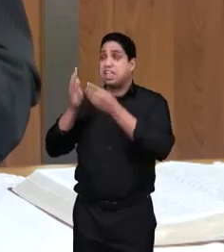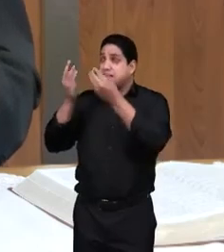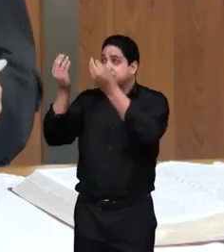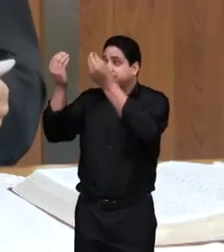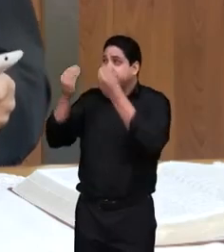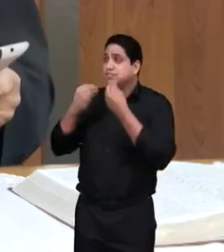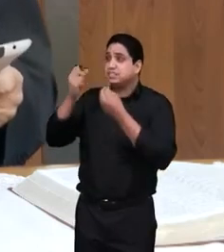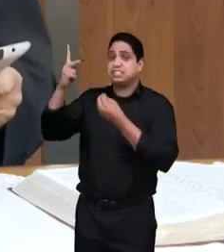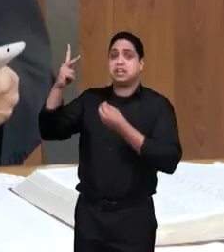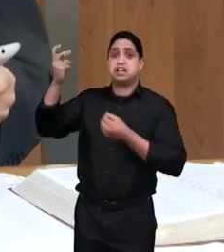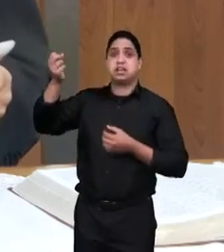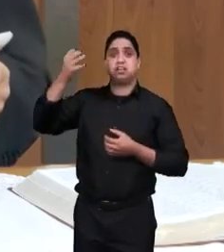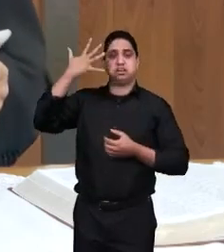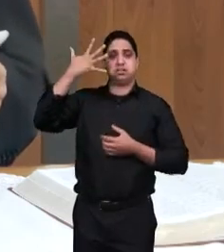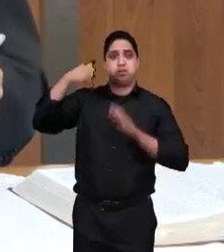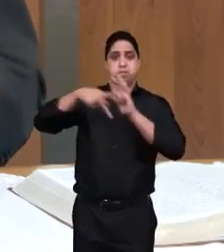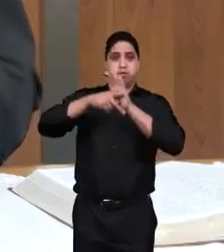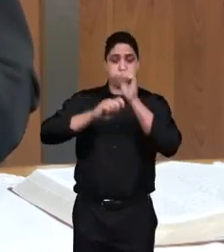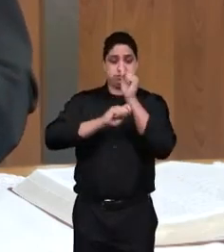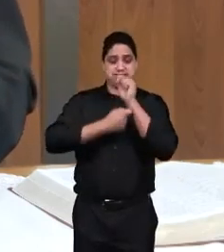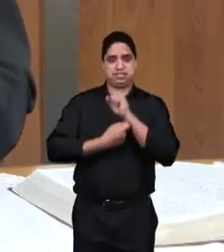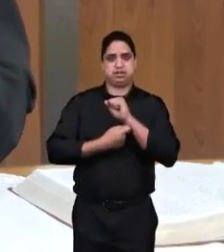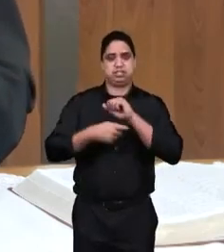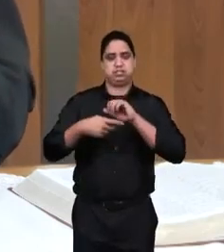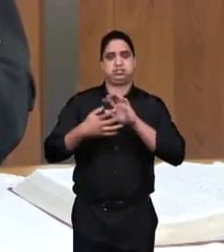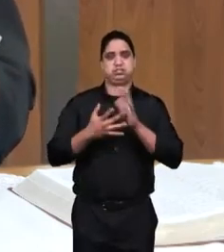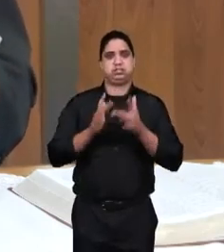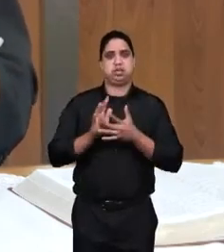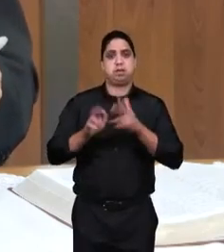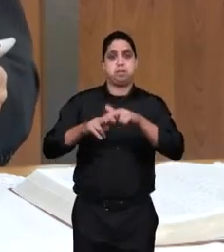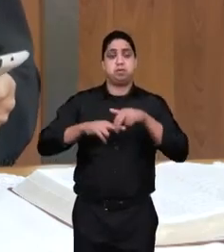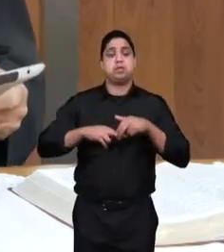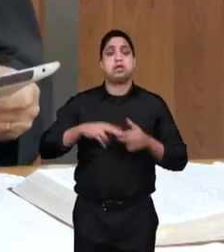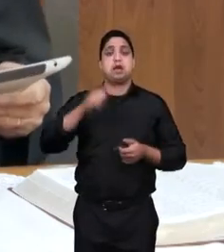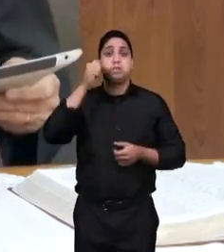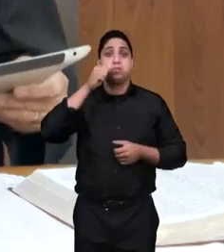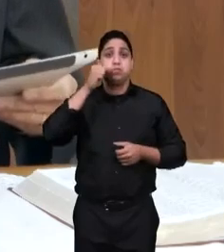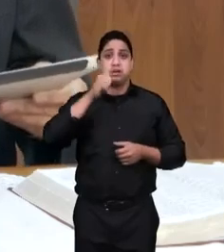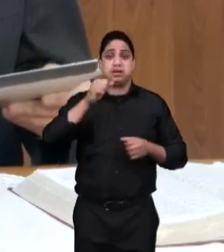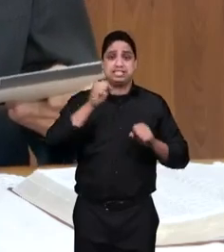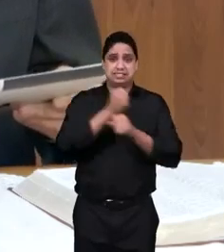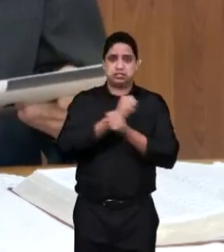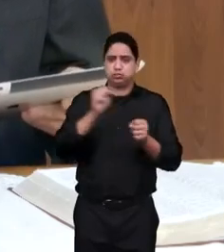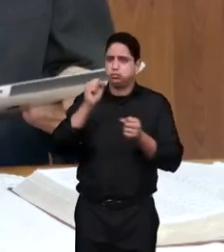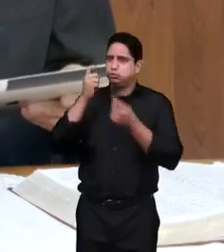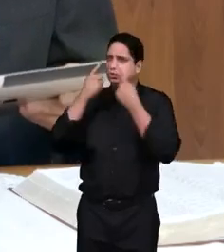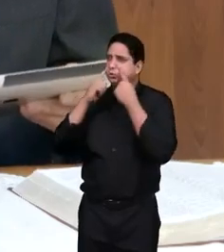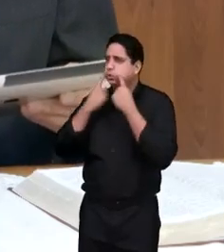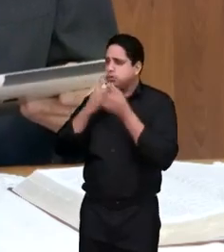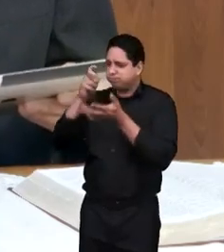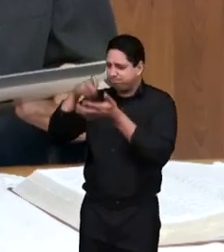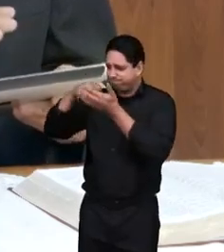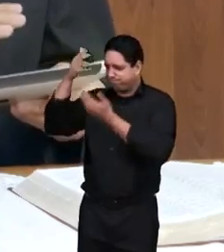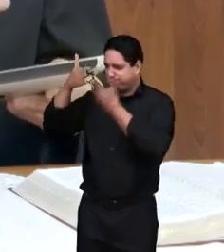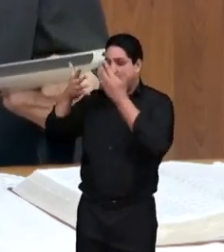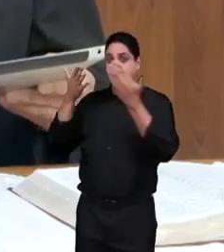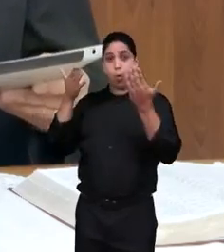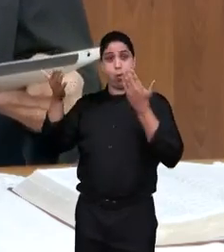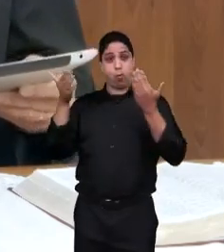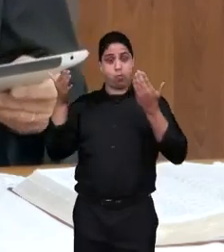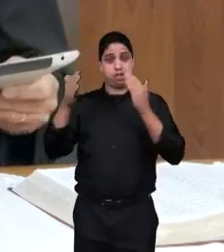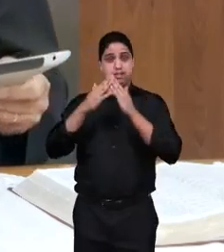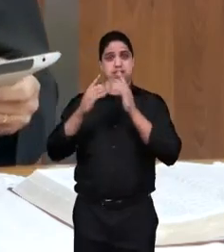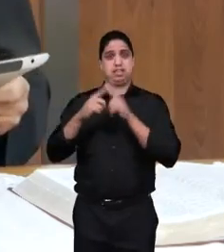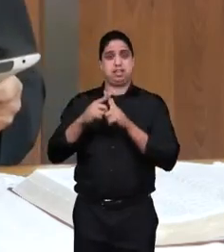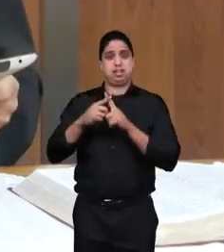from him the revelation of the mystery of Jesus. So the wife of Samson cried out at his feet, as the